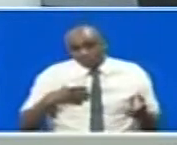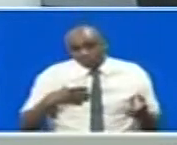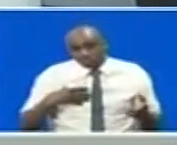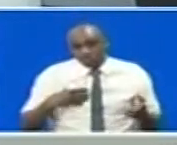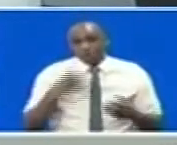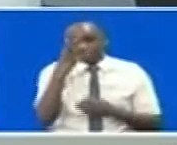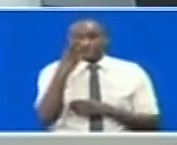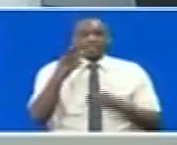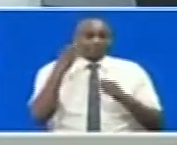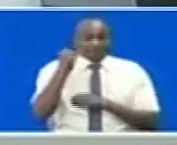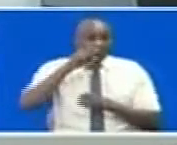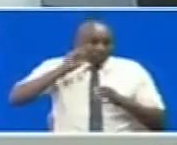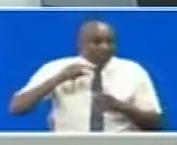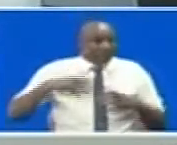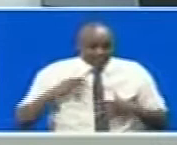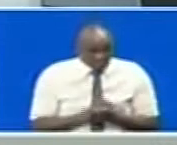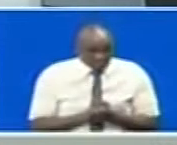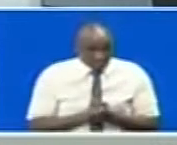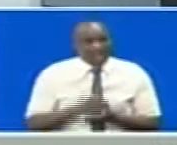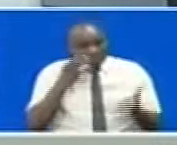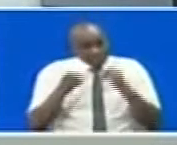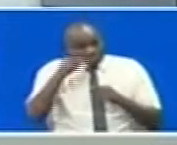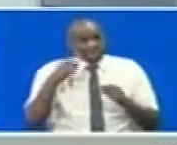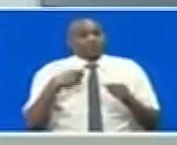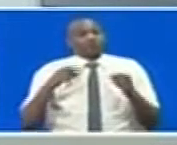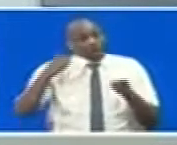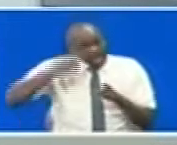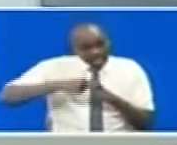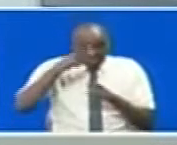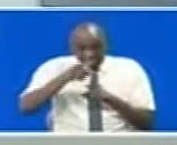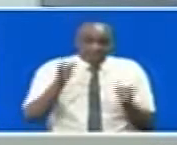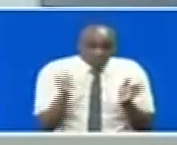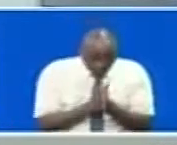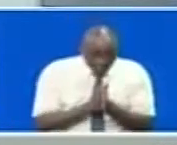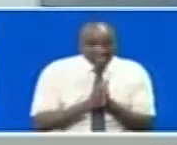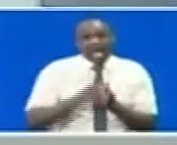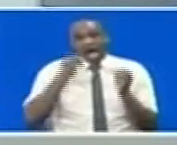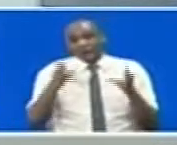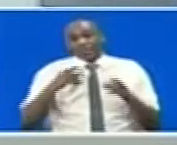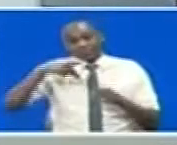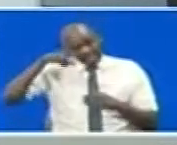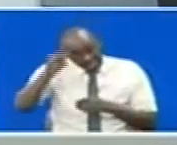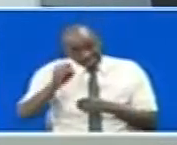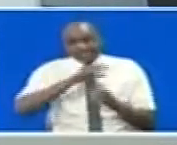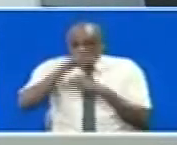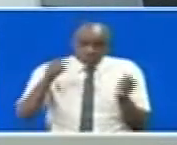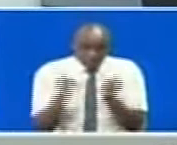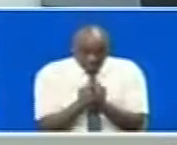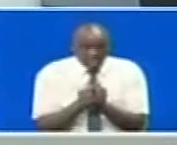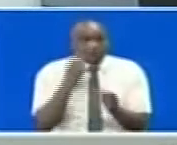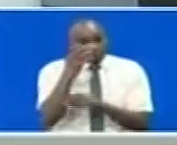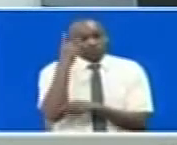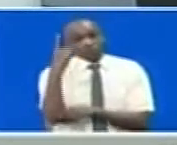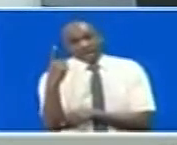about 45 million people. Even if you were to put together this number plus the number of principal secretaries, which is